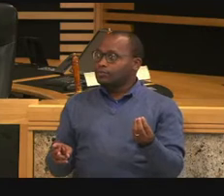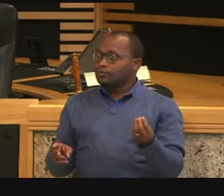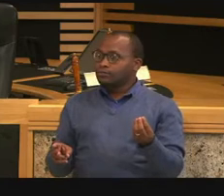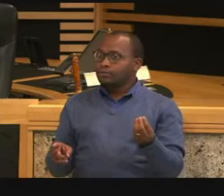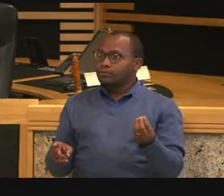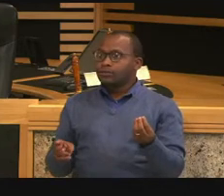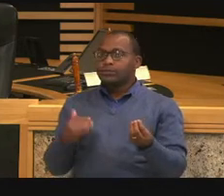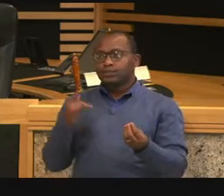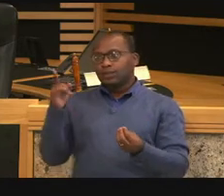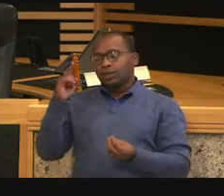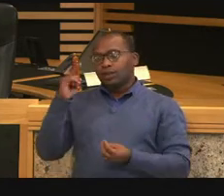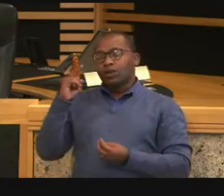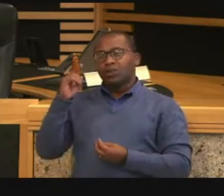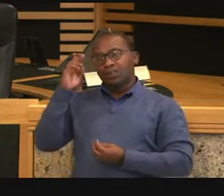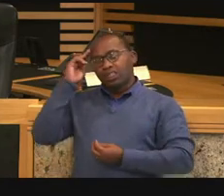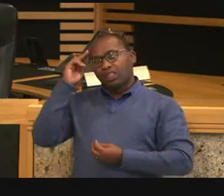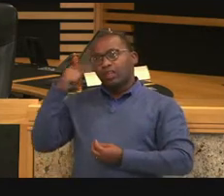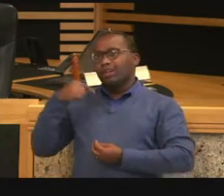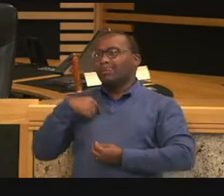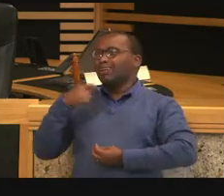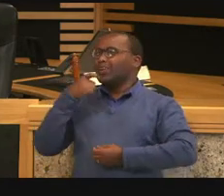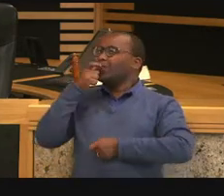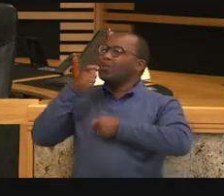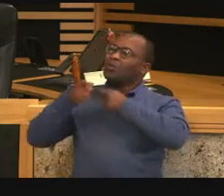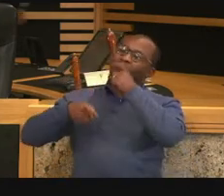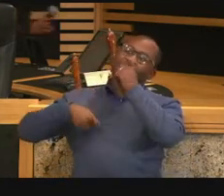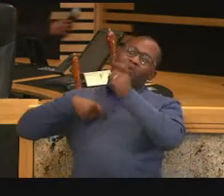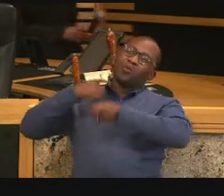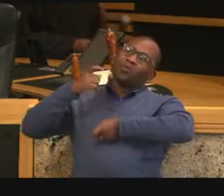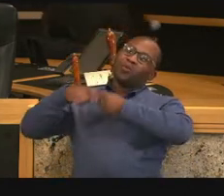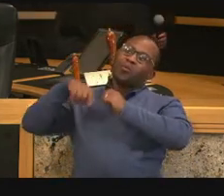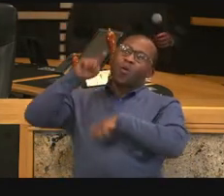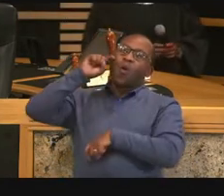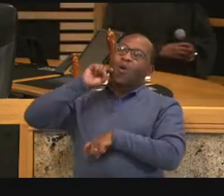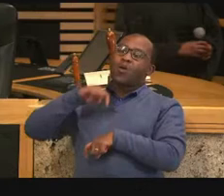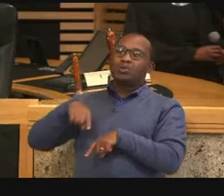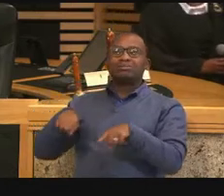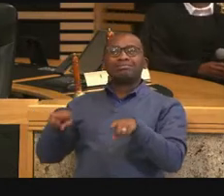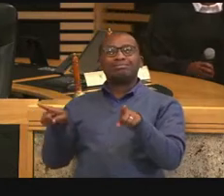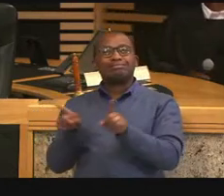CD in terms of the general findings.